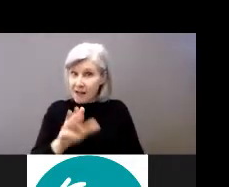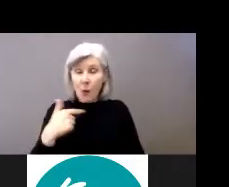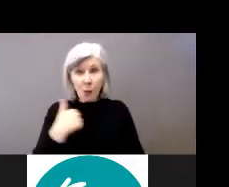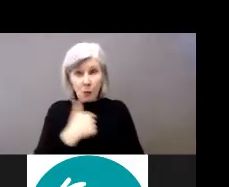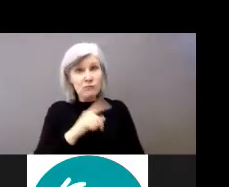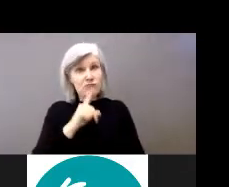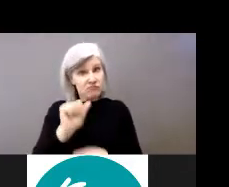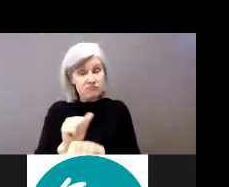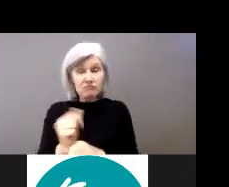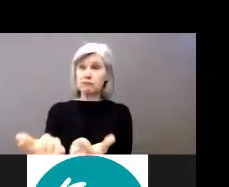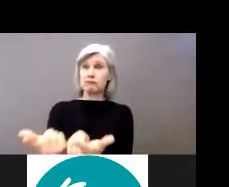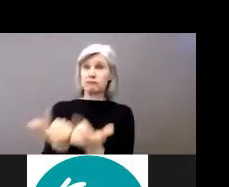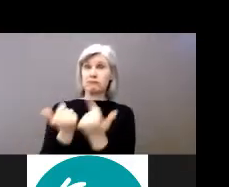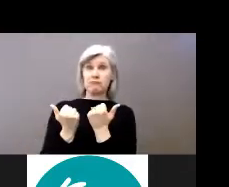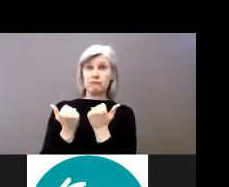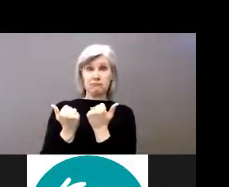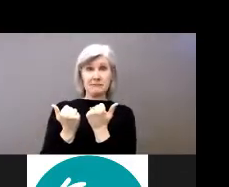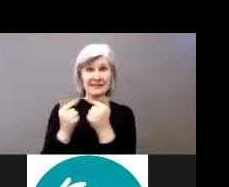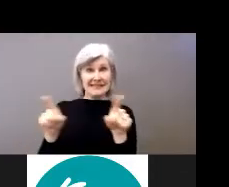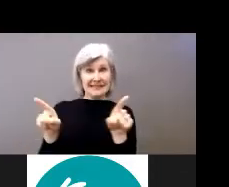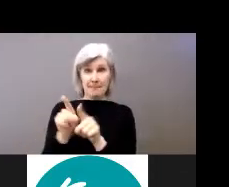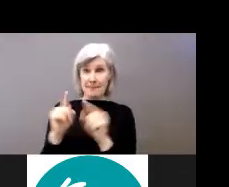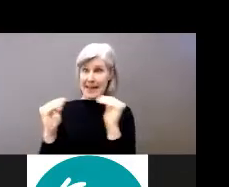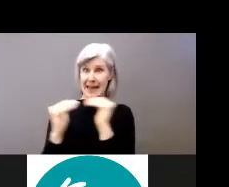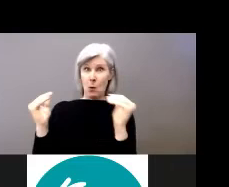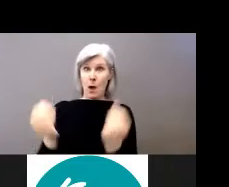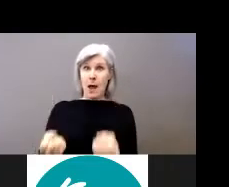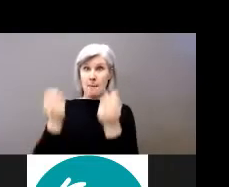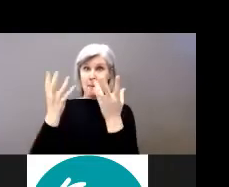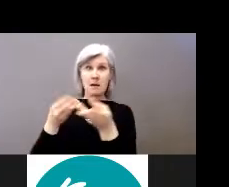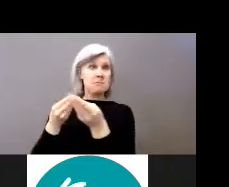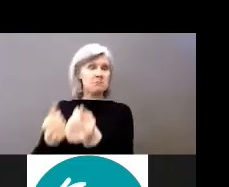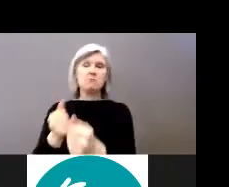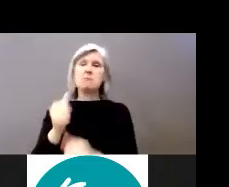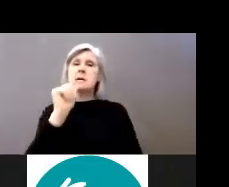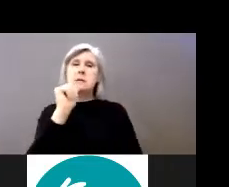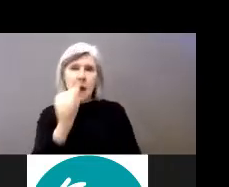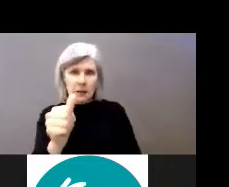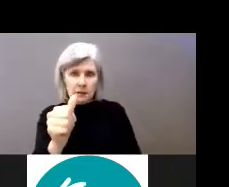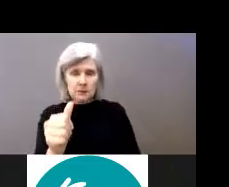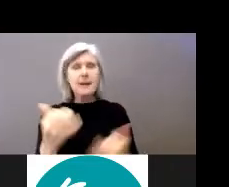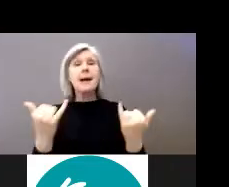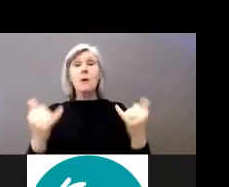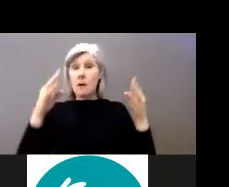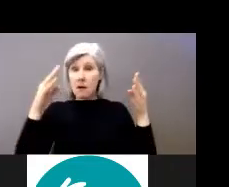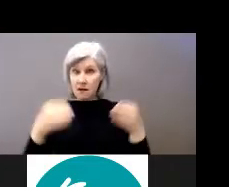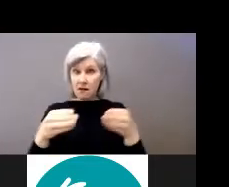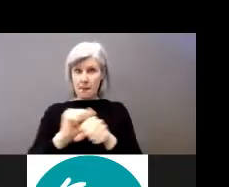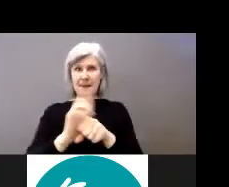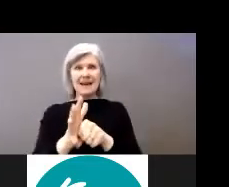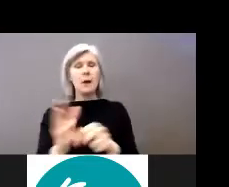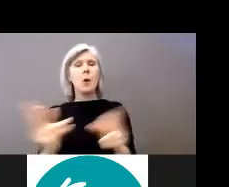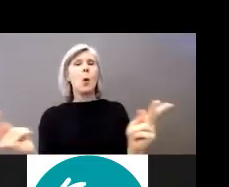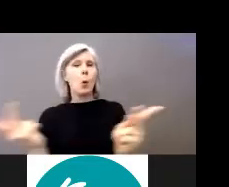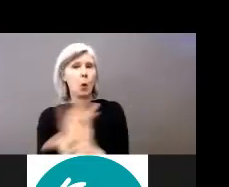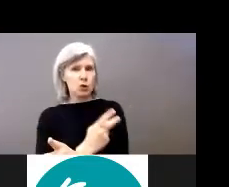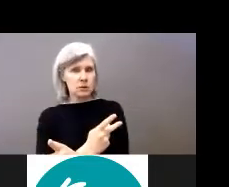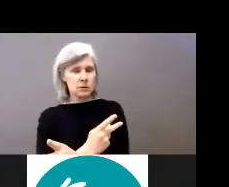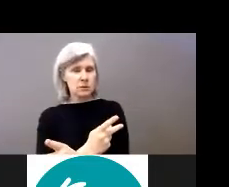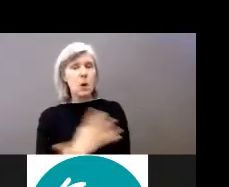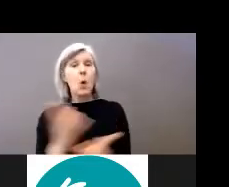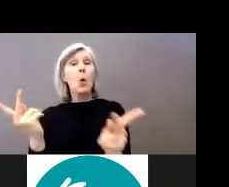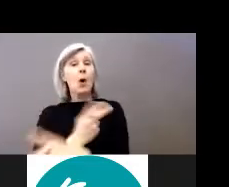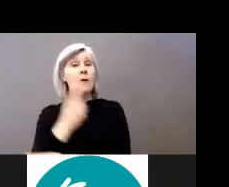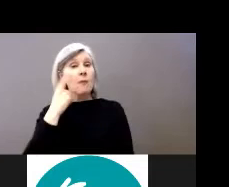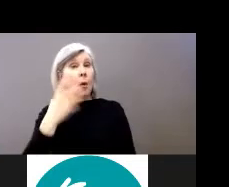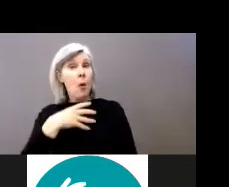and certainly not as an older person. We'll come back to that in a few minutes. So I want to start a journey about how